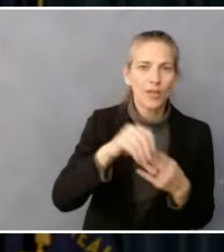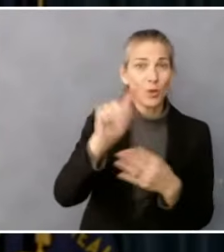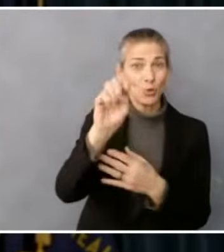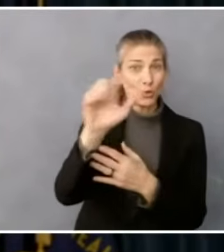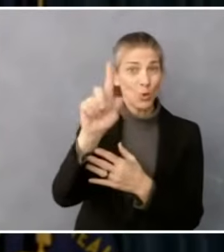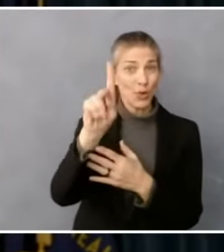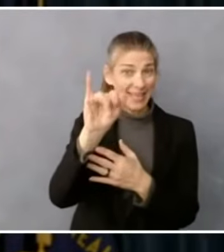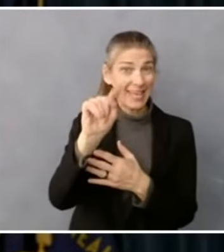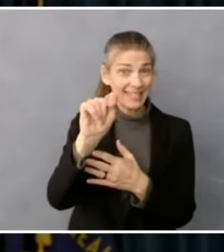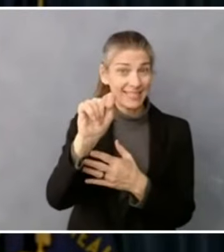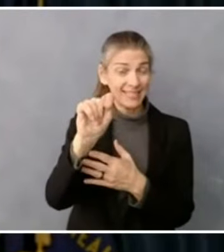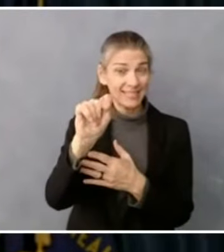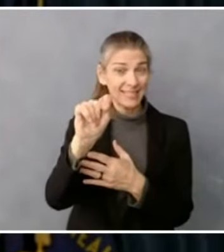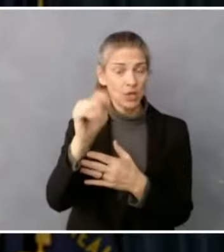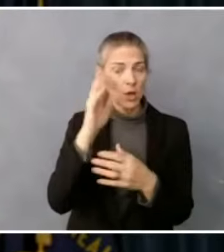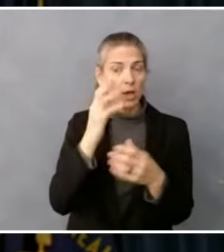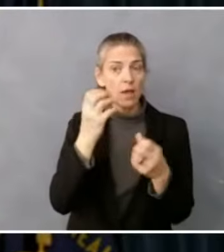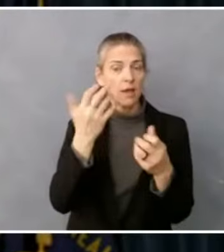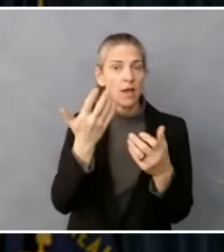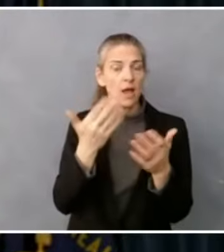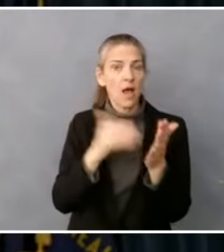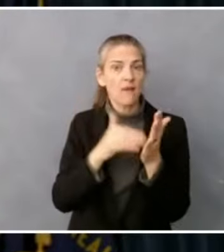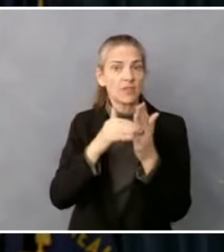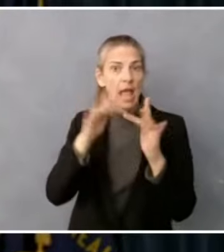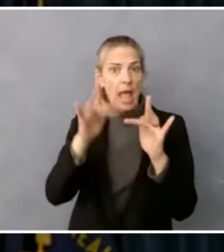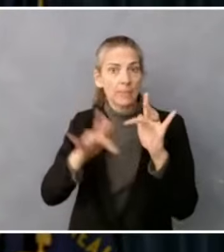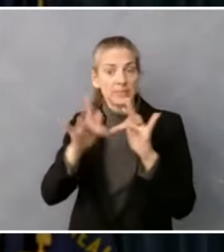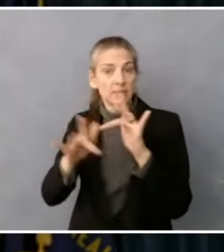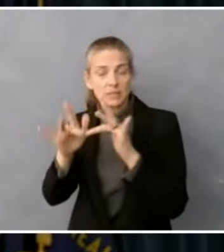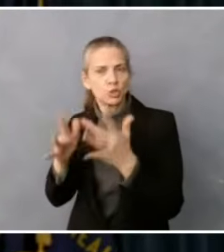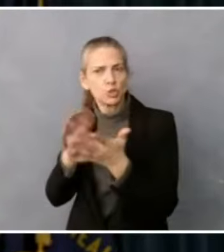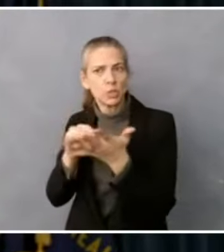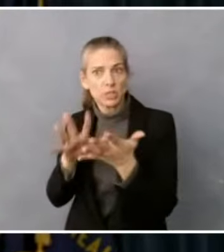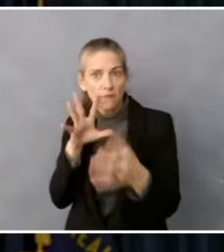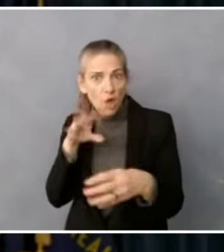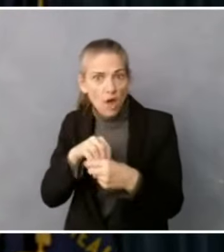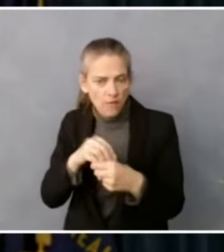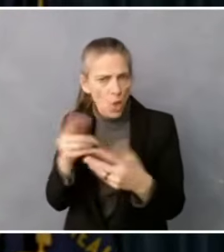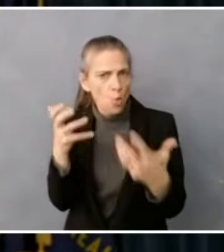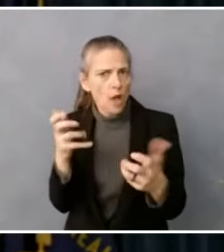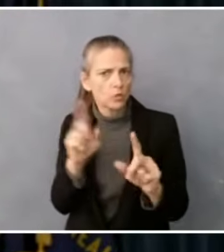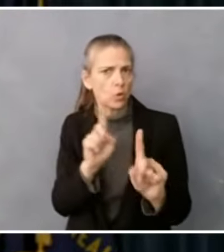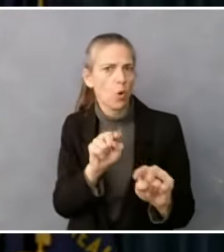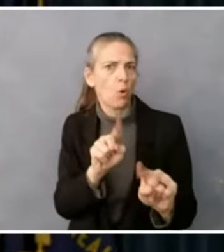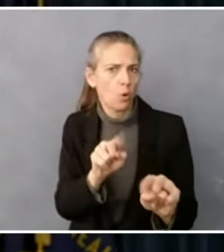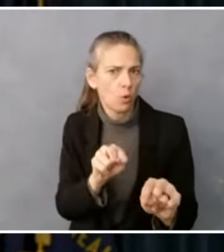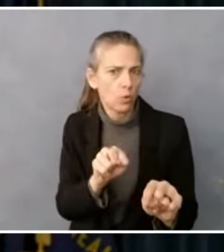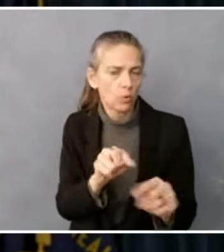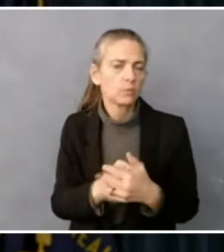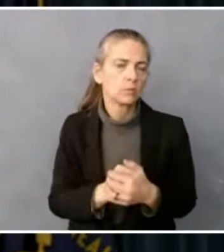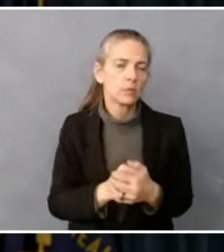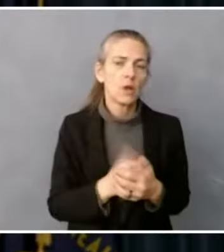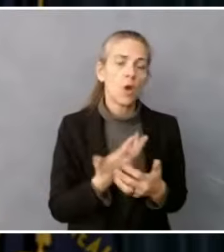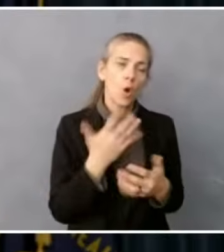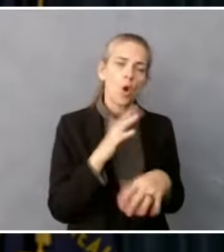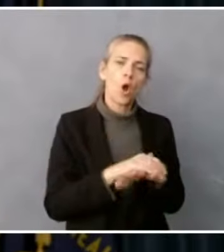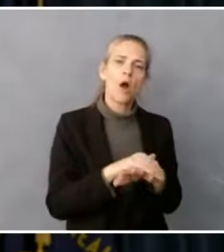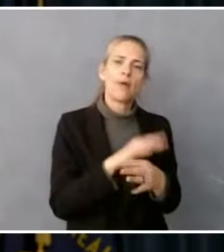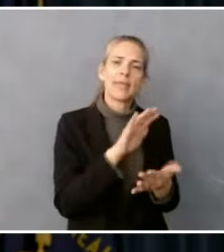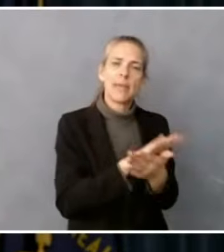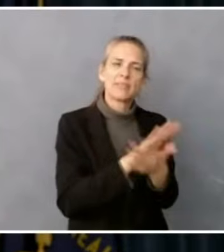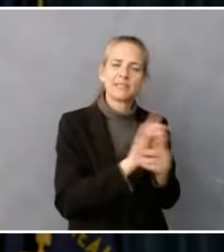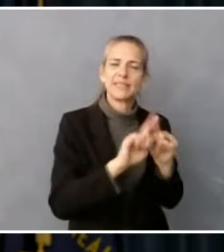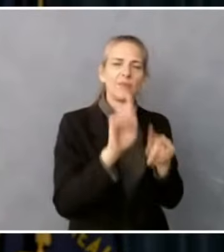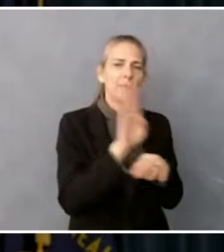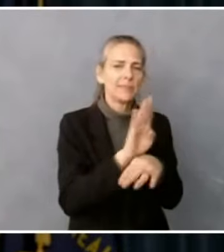chronic absenteeism. If students are engaged, they want to be in our classrooms or on the campuses of different businesses making